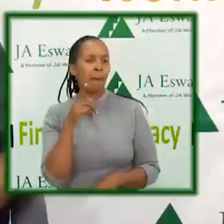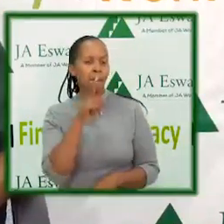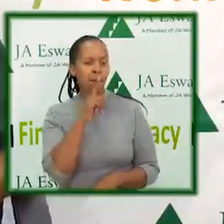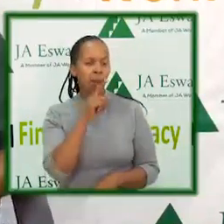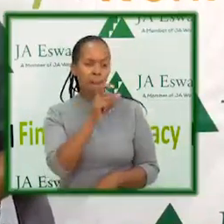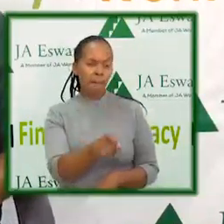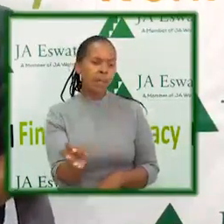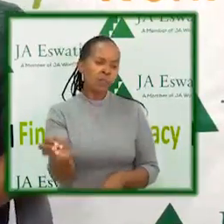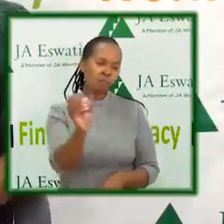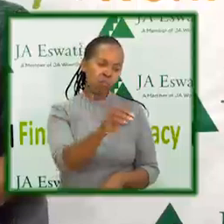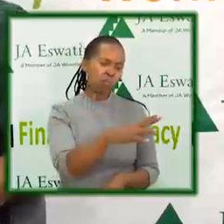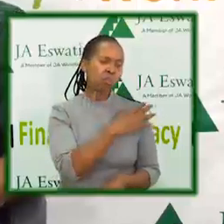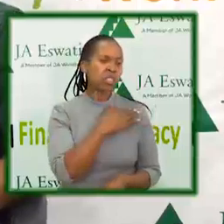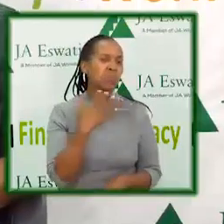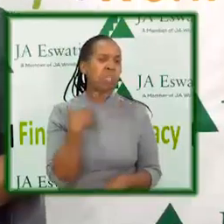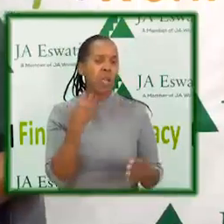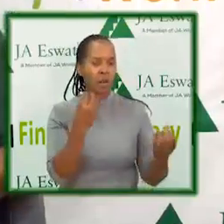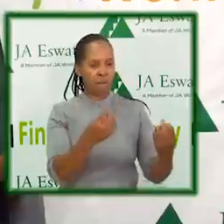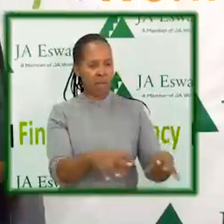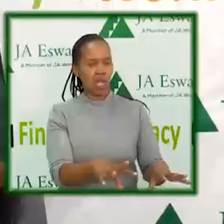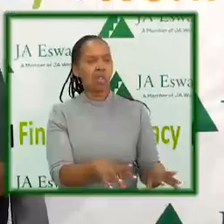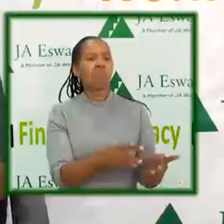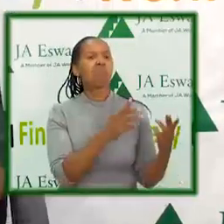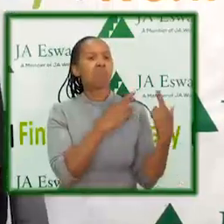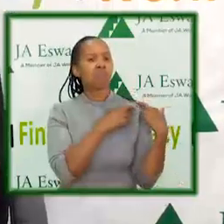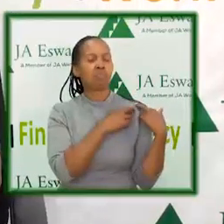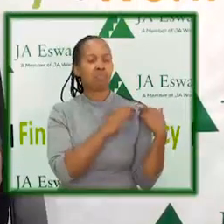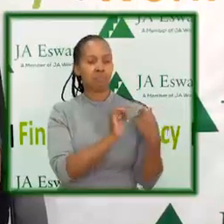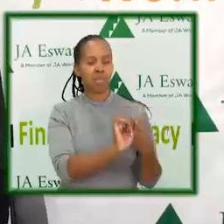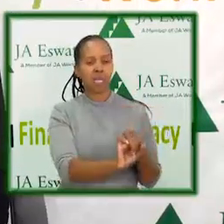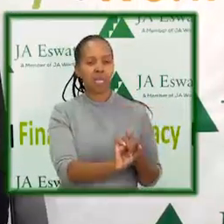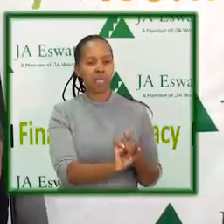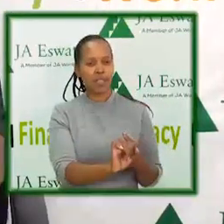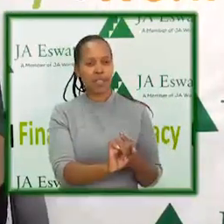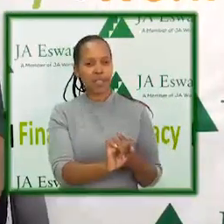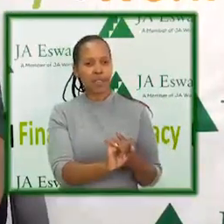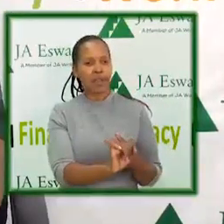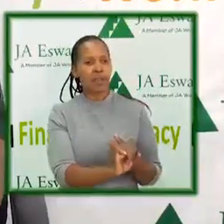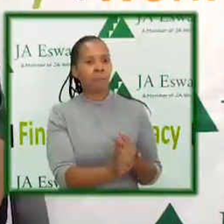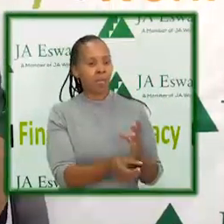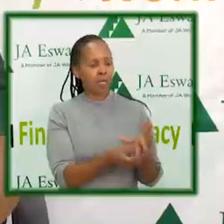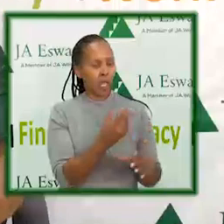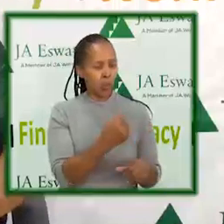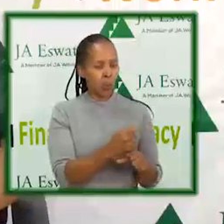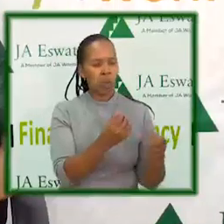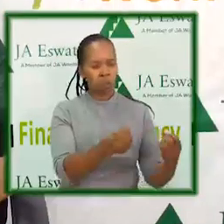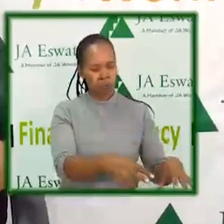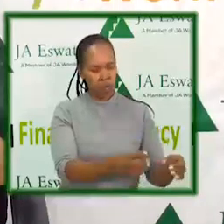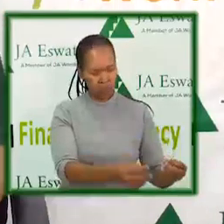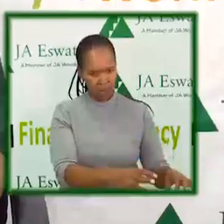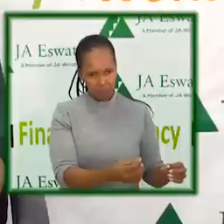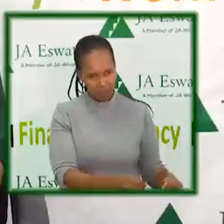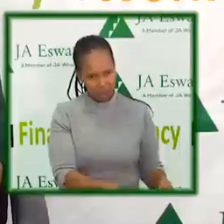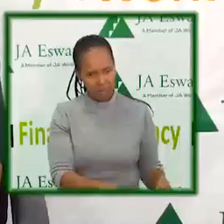carry out the duties when they have to start their work. You can find that you are going